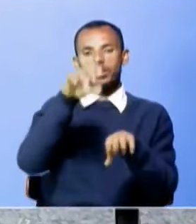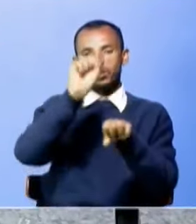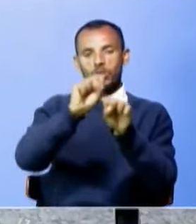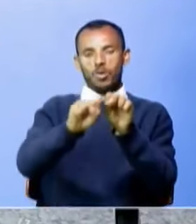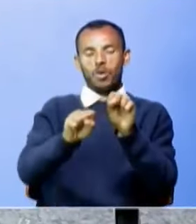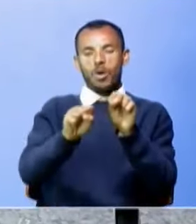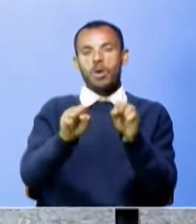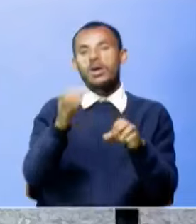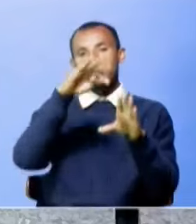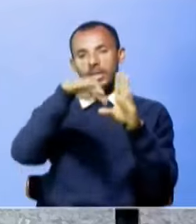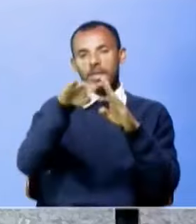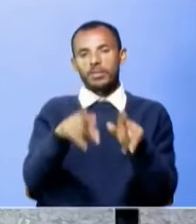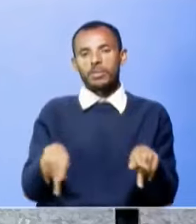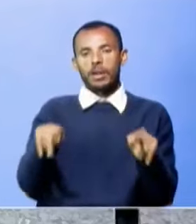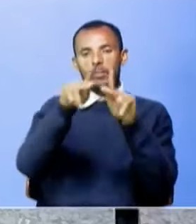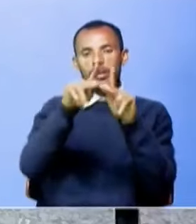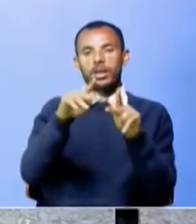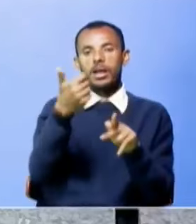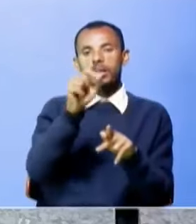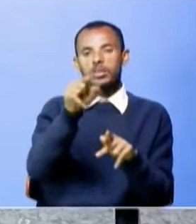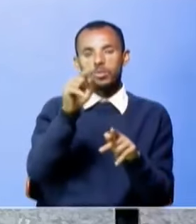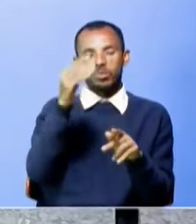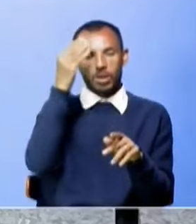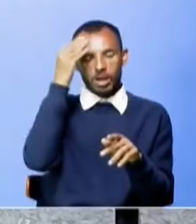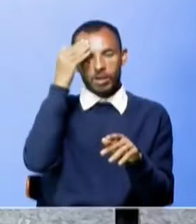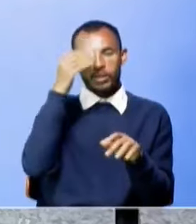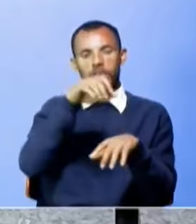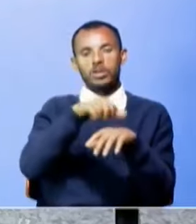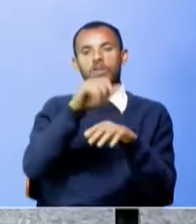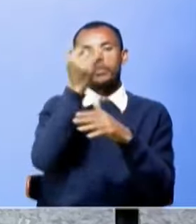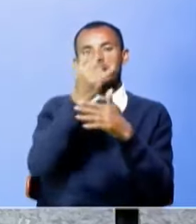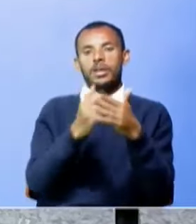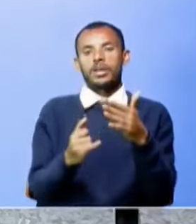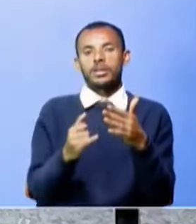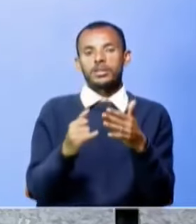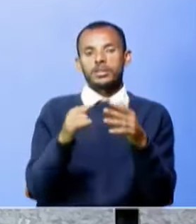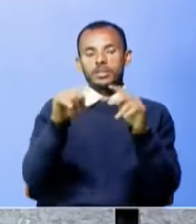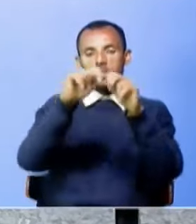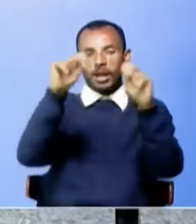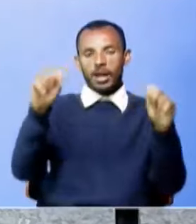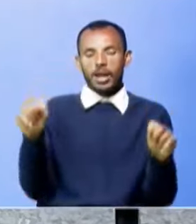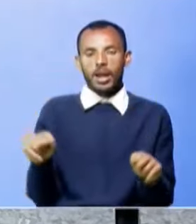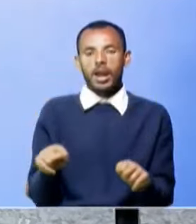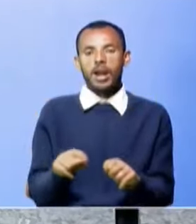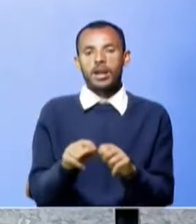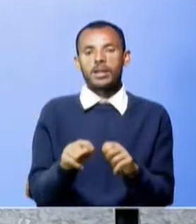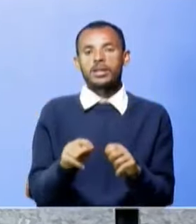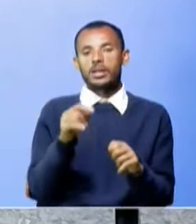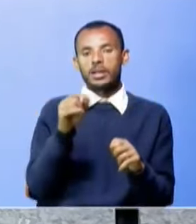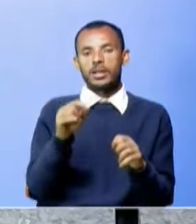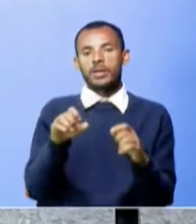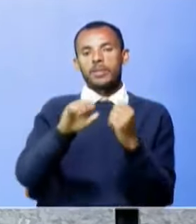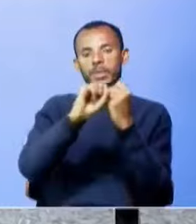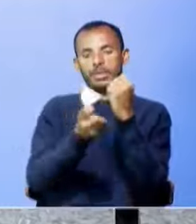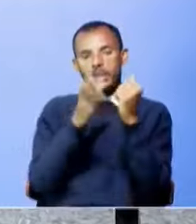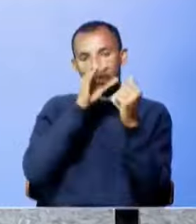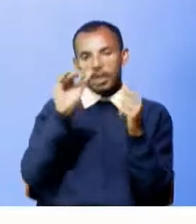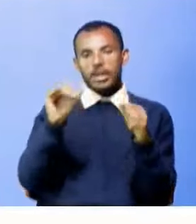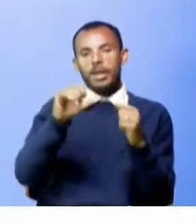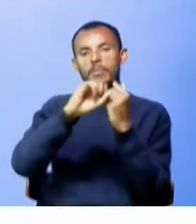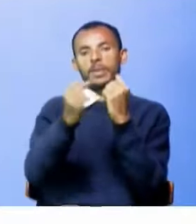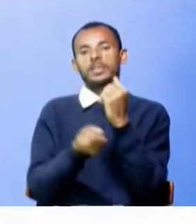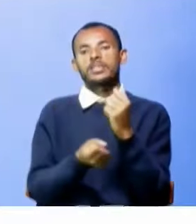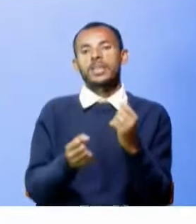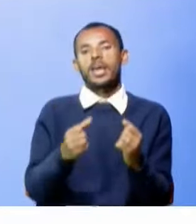in pyramid, as you all know, it's a solid figure with triangular faces, but the base can be any polygon.